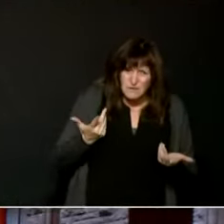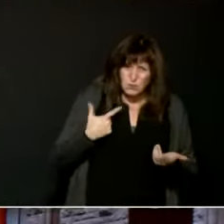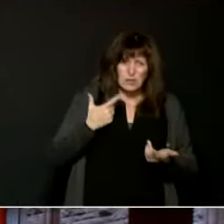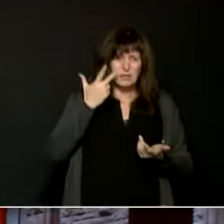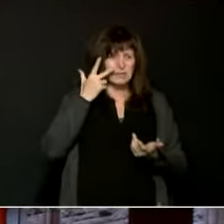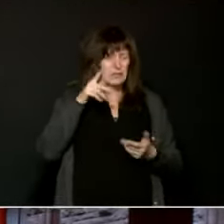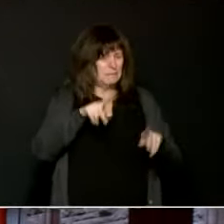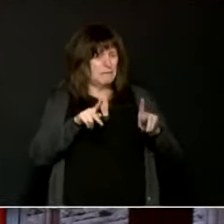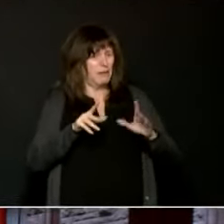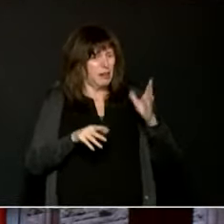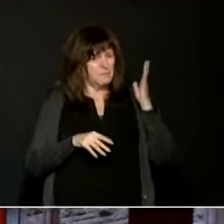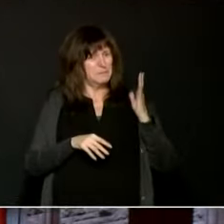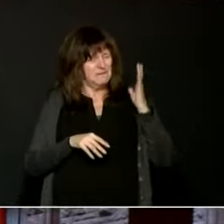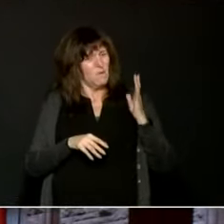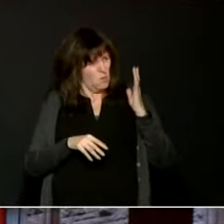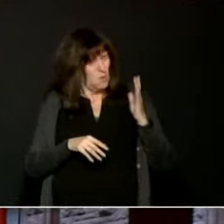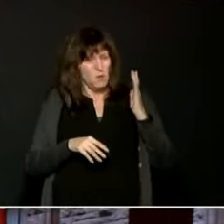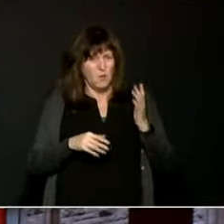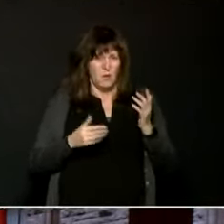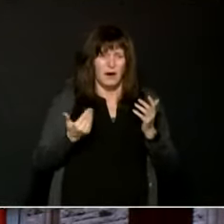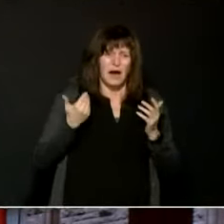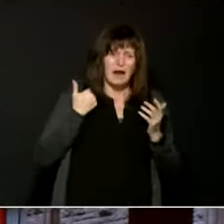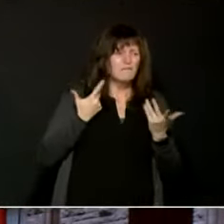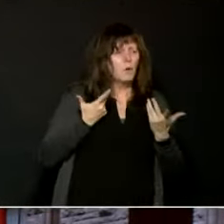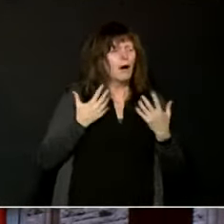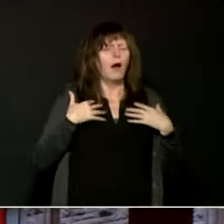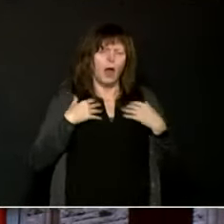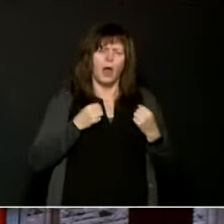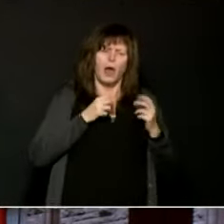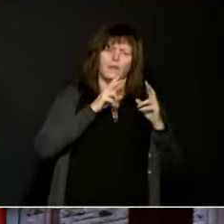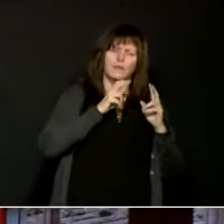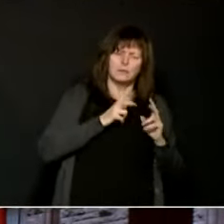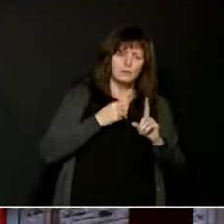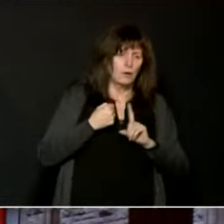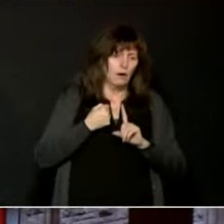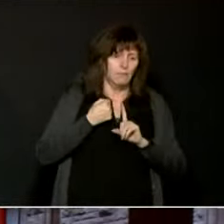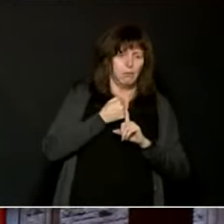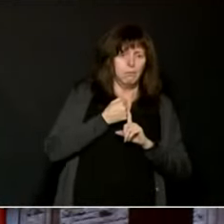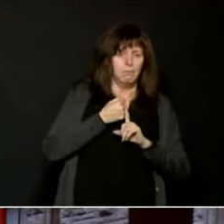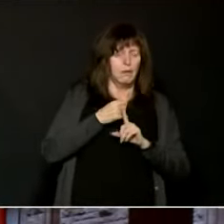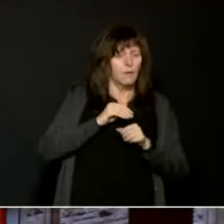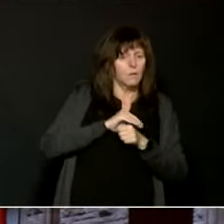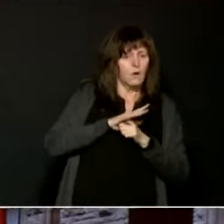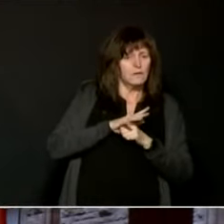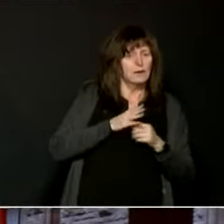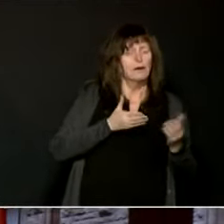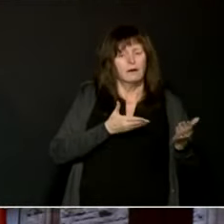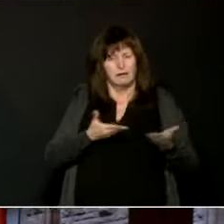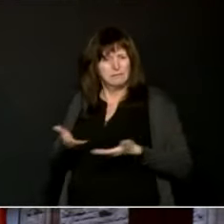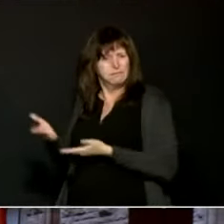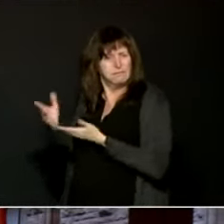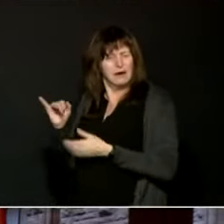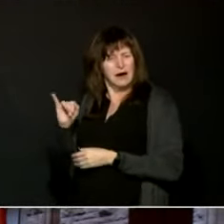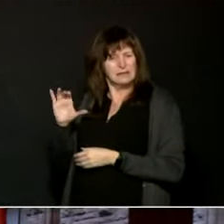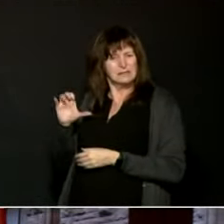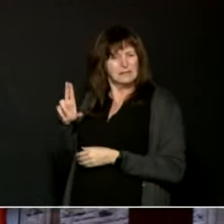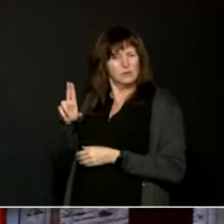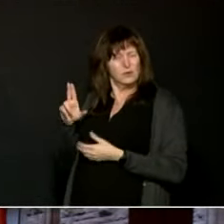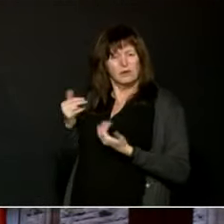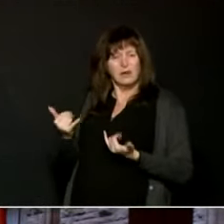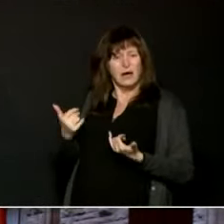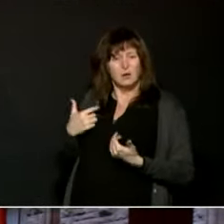pretty severe state fairly fast and going into the system. So be careful and